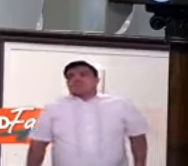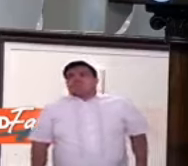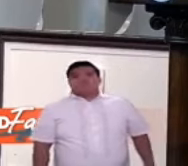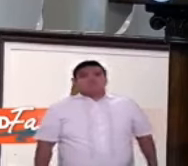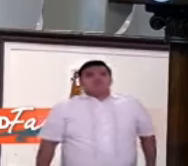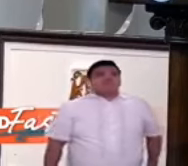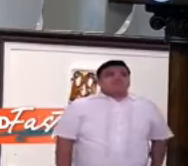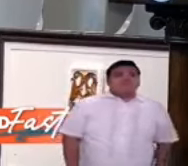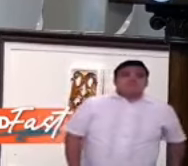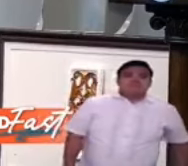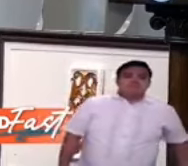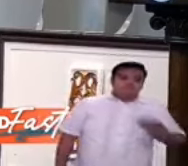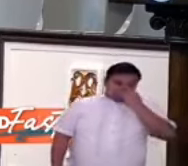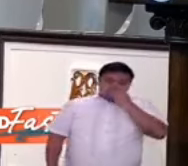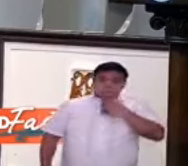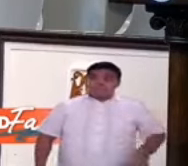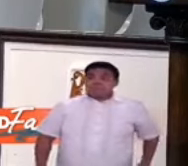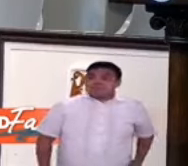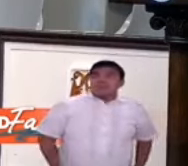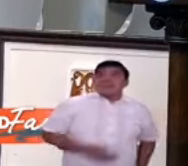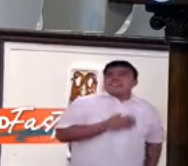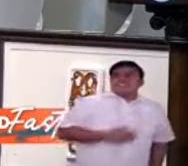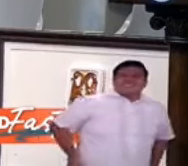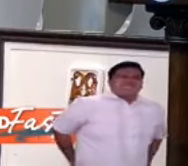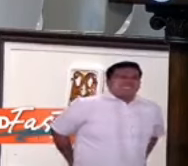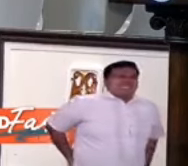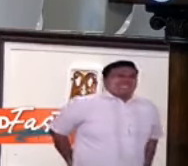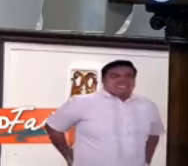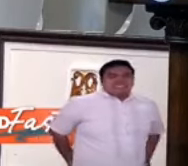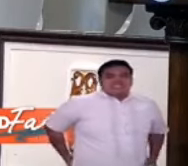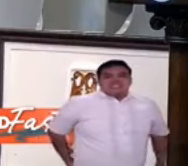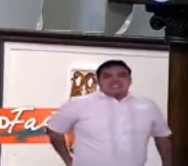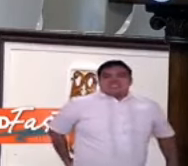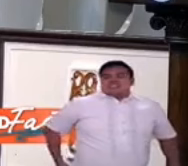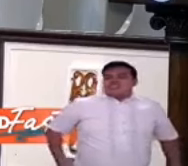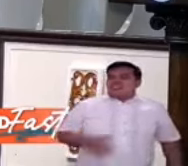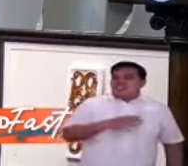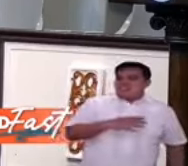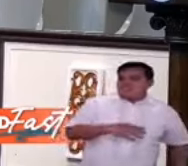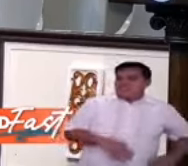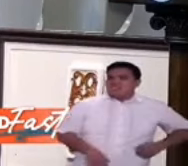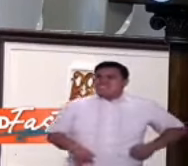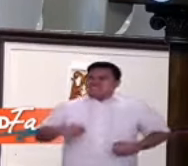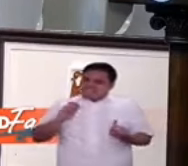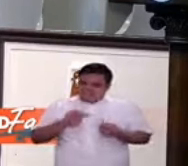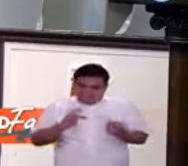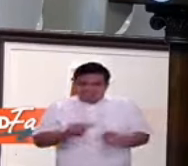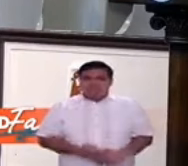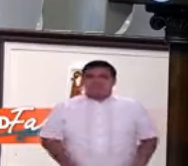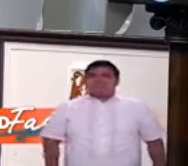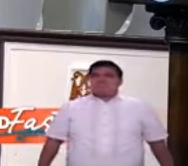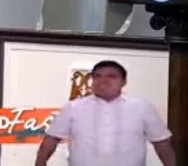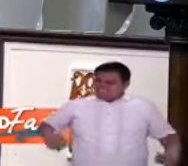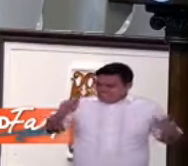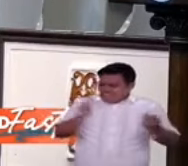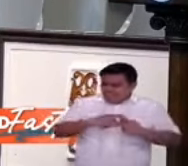moment though. And ikahuman wanay sakit, adili ay. I changed my mind. joke lang. Pero